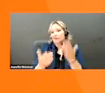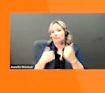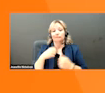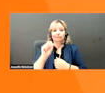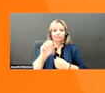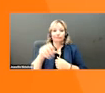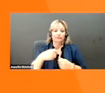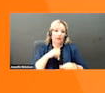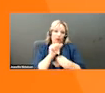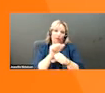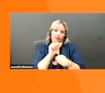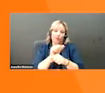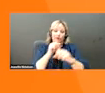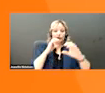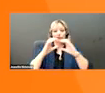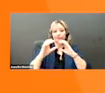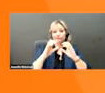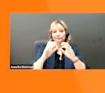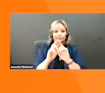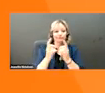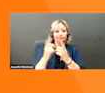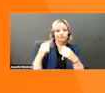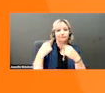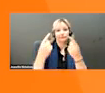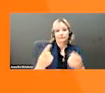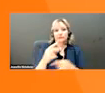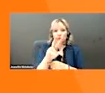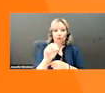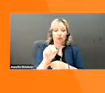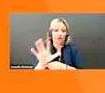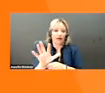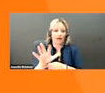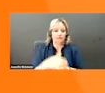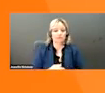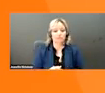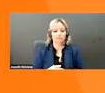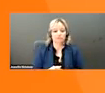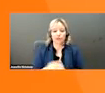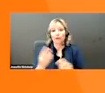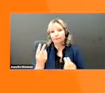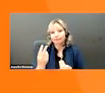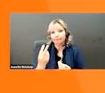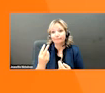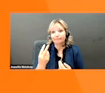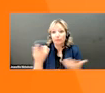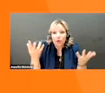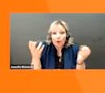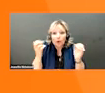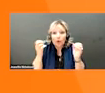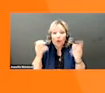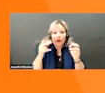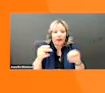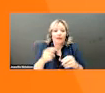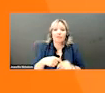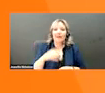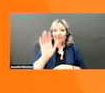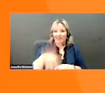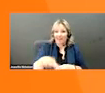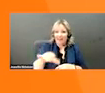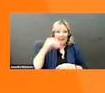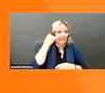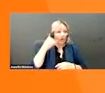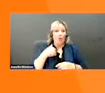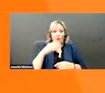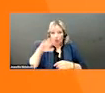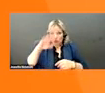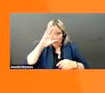business since 2005. But if I say I've advanced the communication